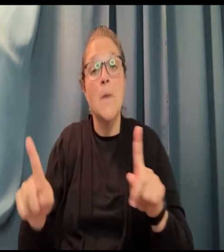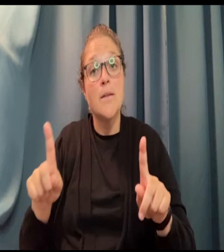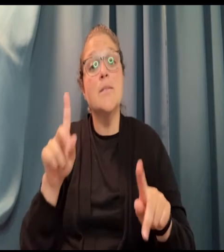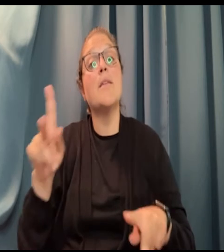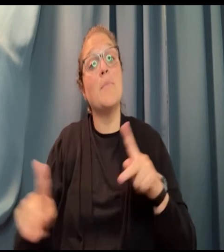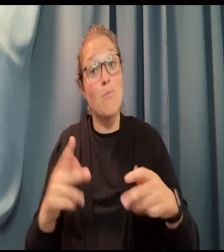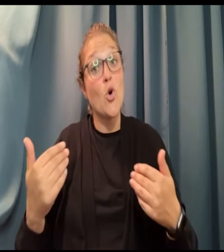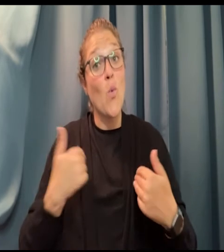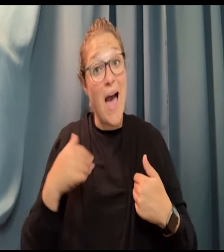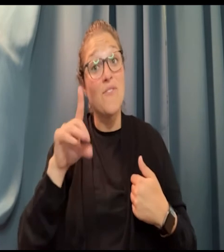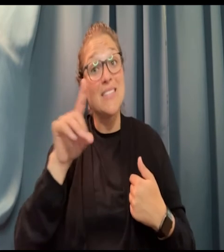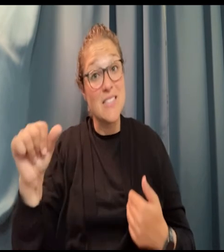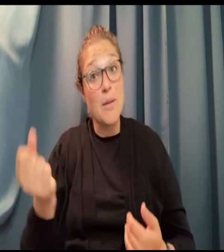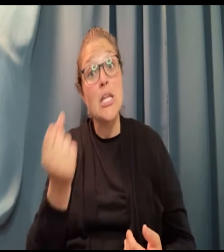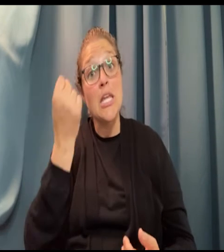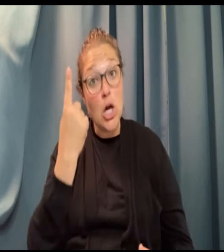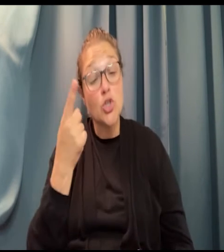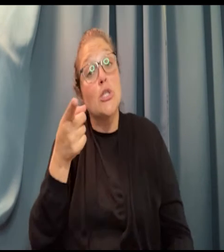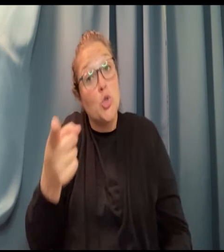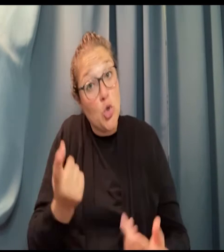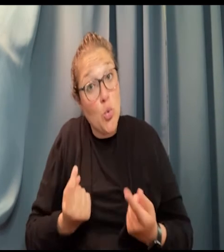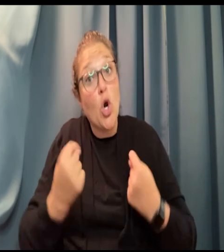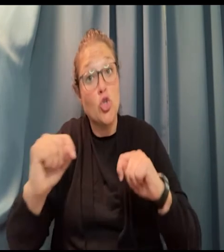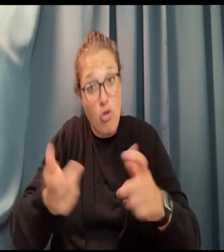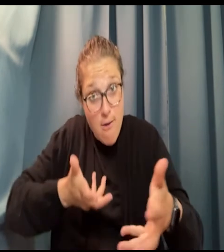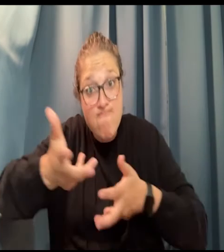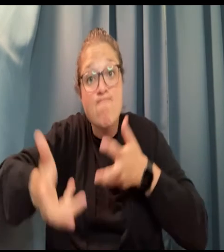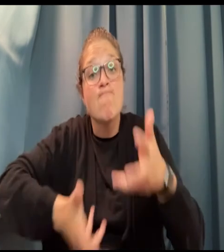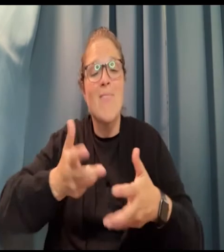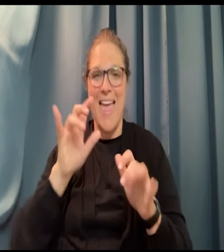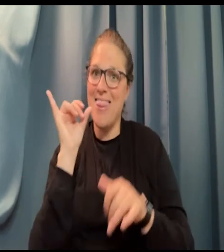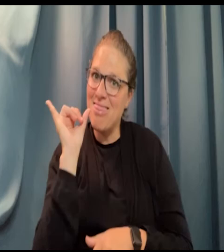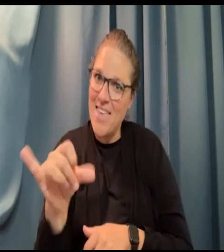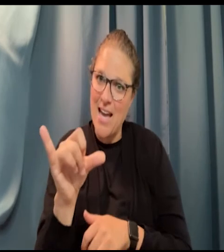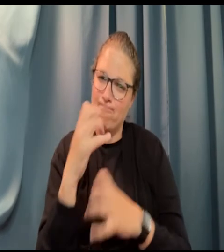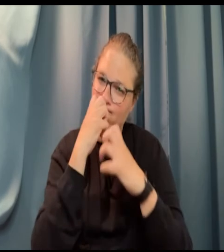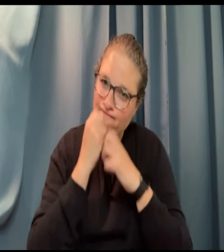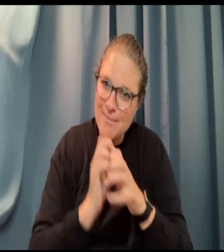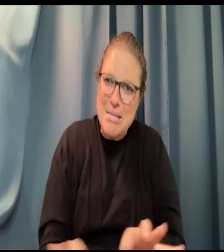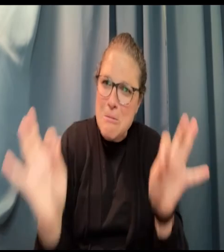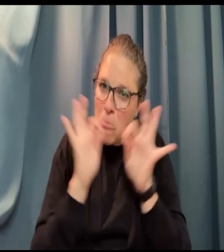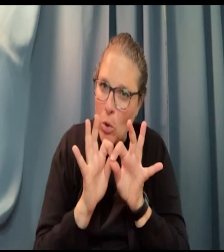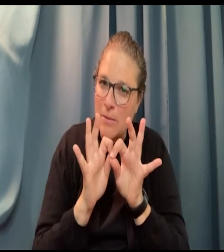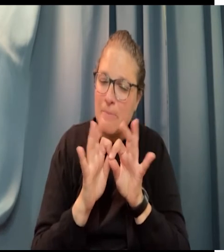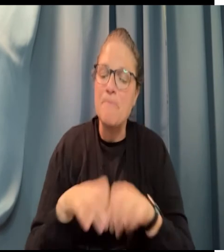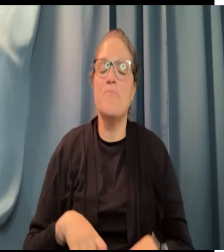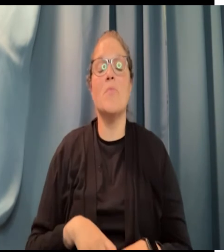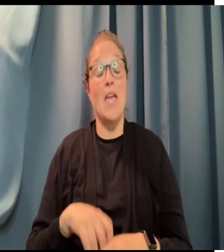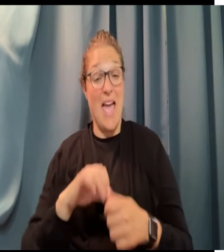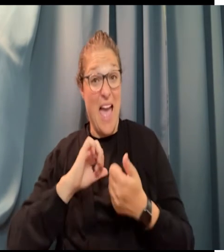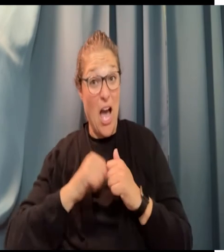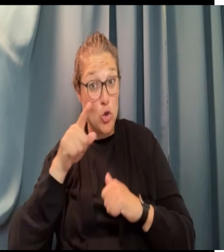However, the people with disabilities understand you're trying, and that's the important part. Remember, it's all in